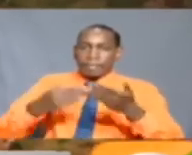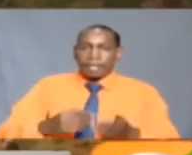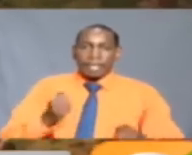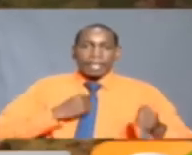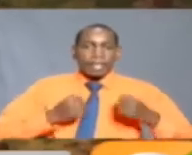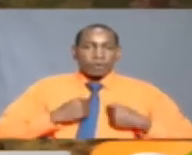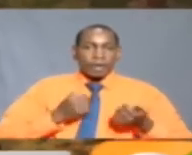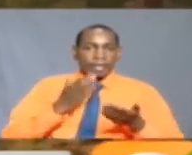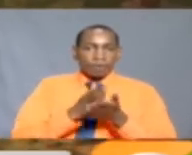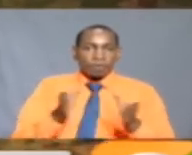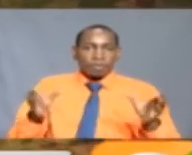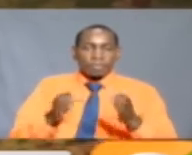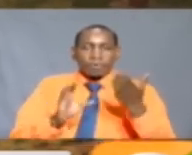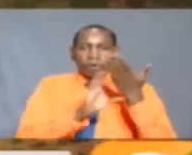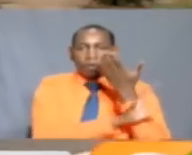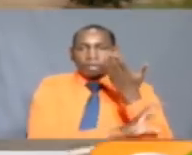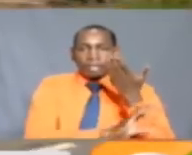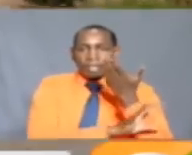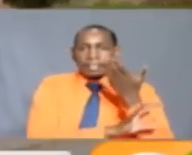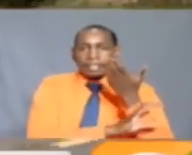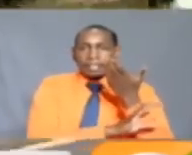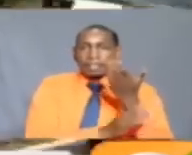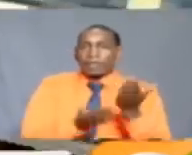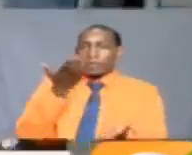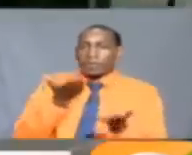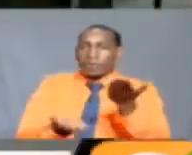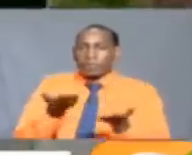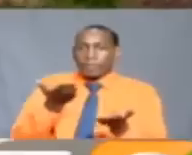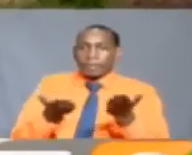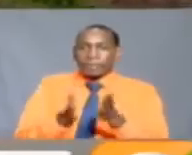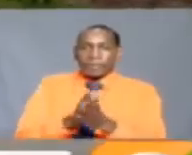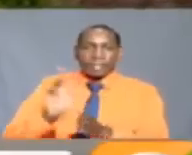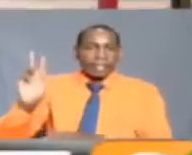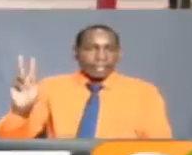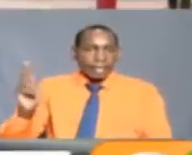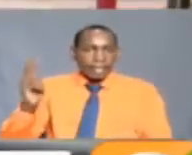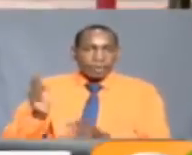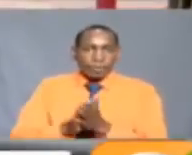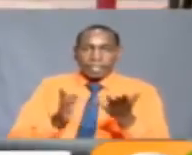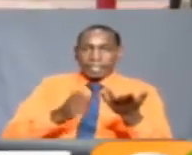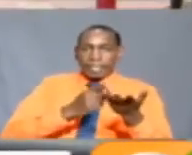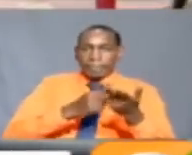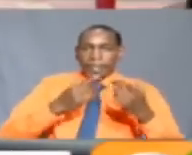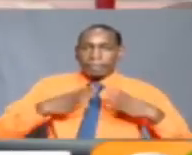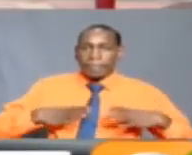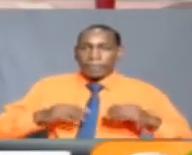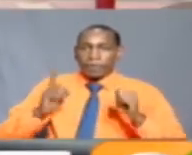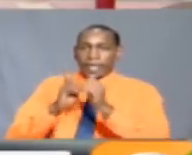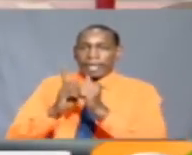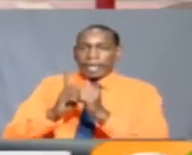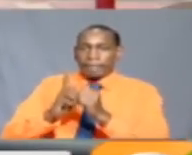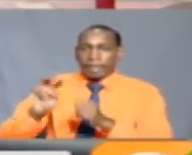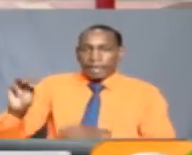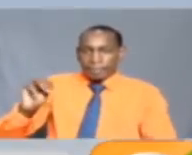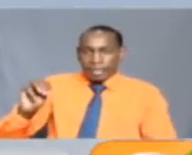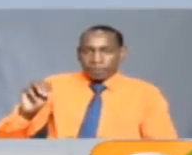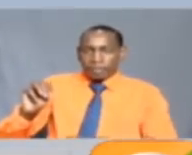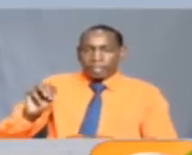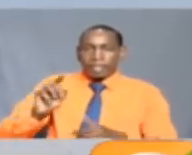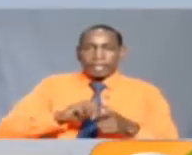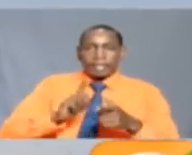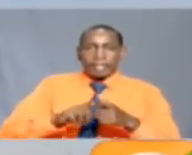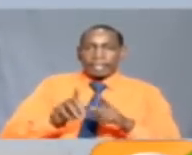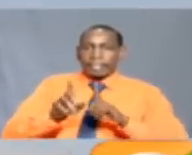be a small country of 1,000 hills compared to its sister Kenya, with a population of 11 million. This then makes